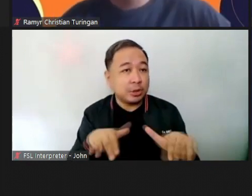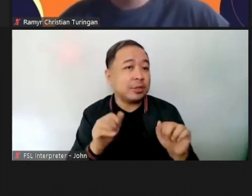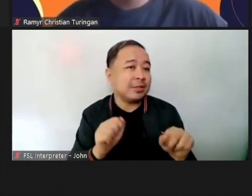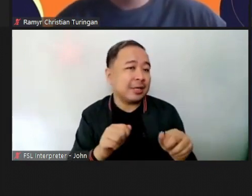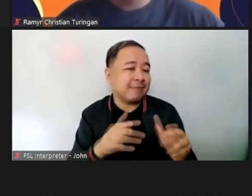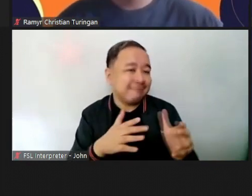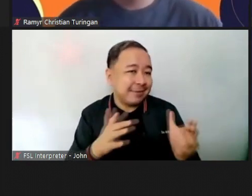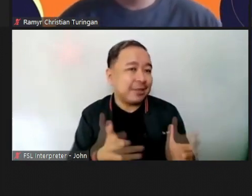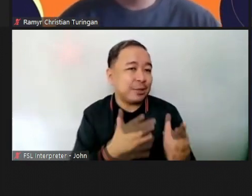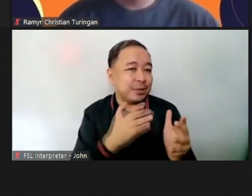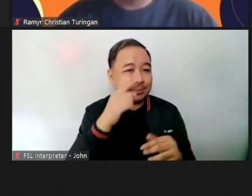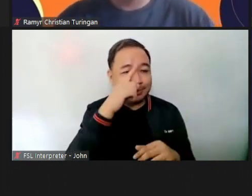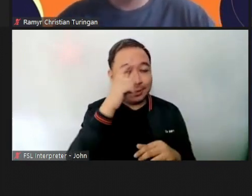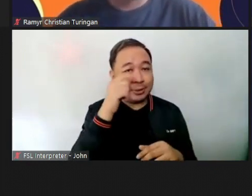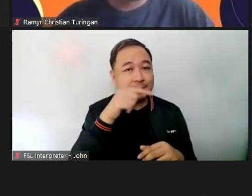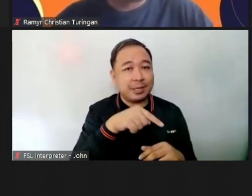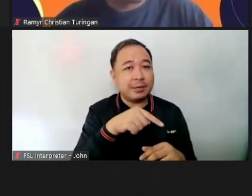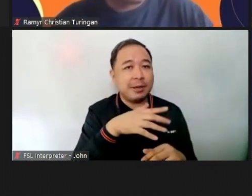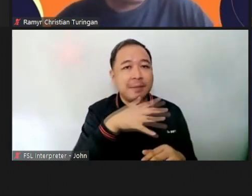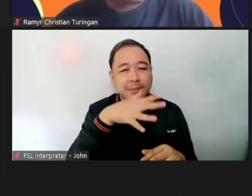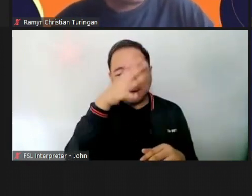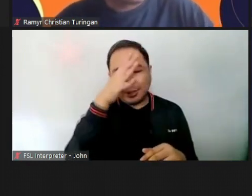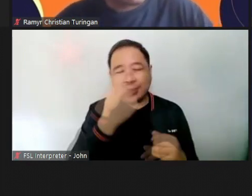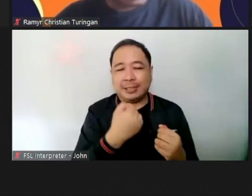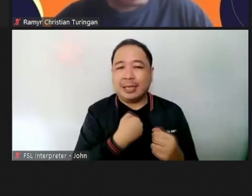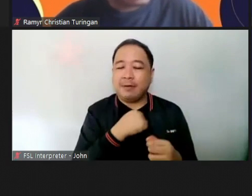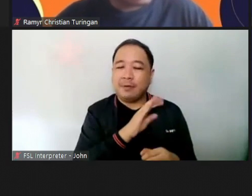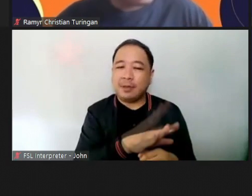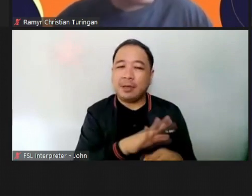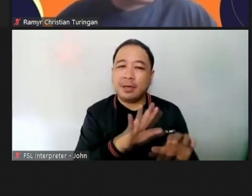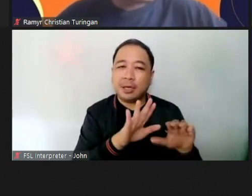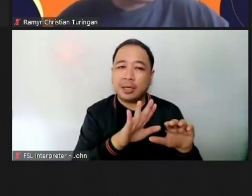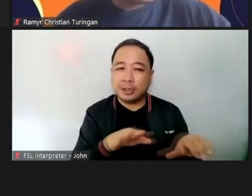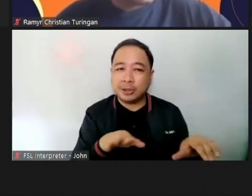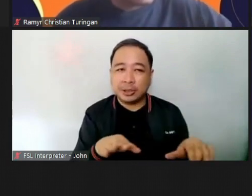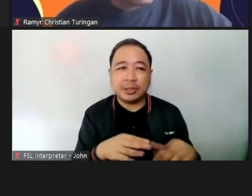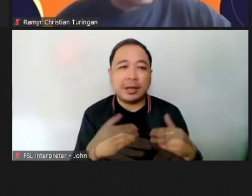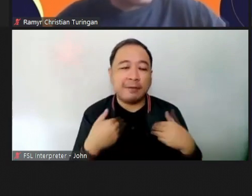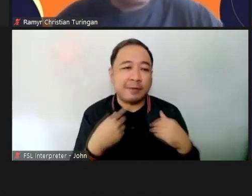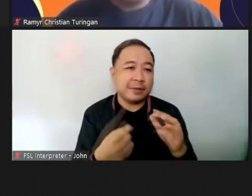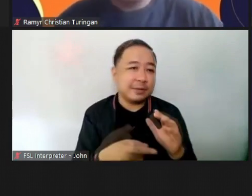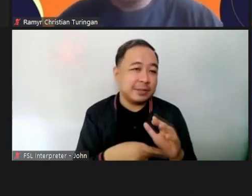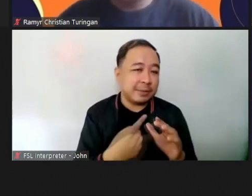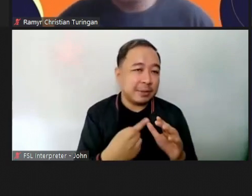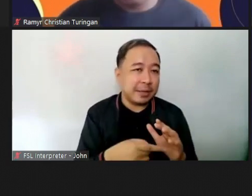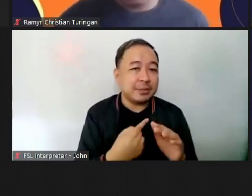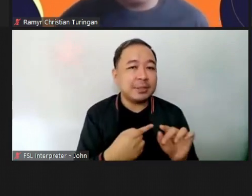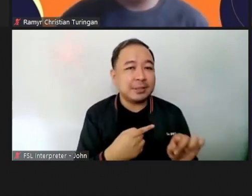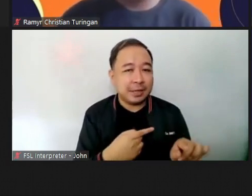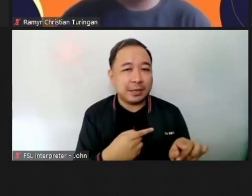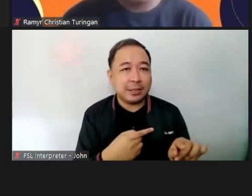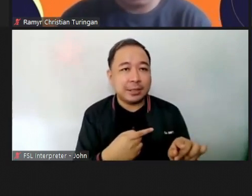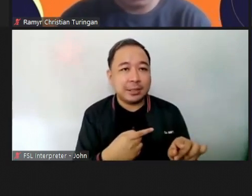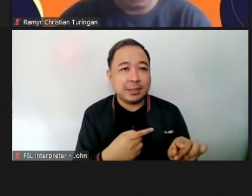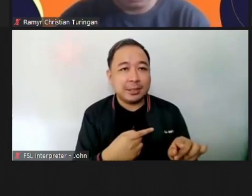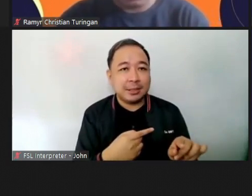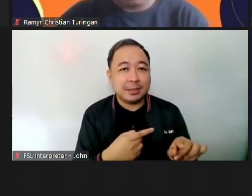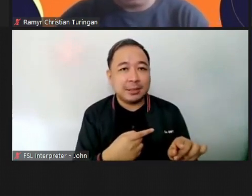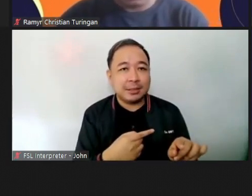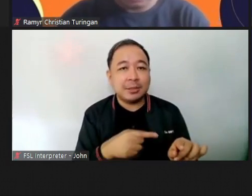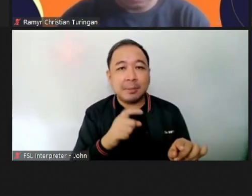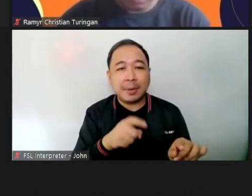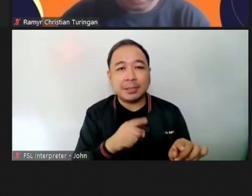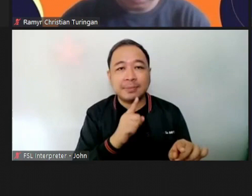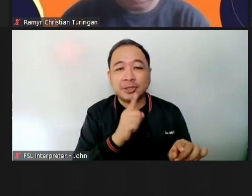Kasi naman, a parent loves their child, diba? There are cases that it's not, but we have to make sure